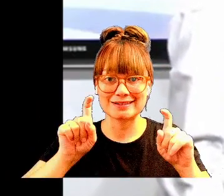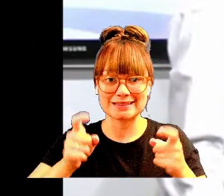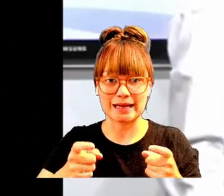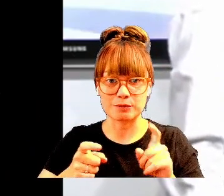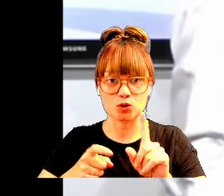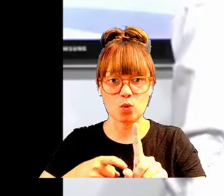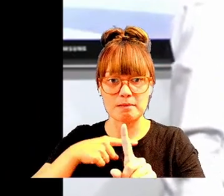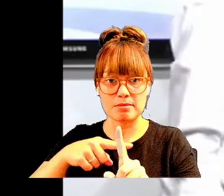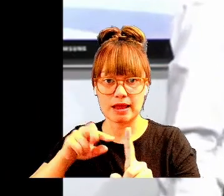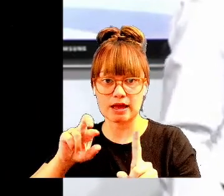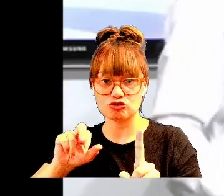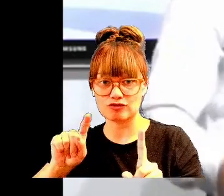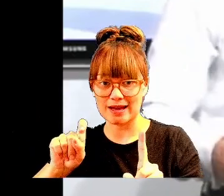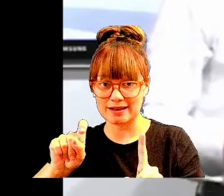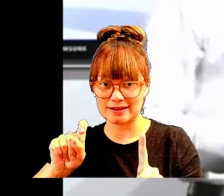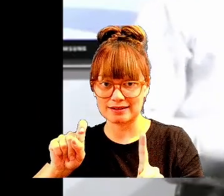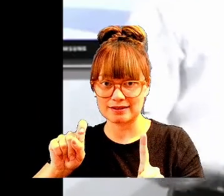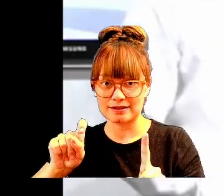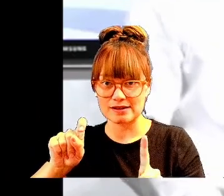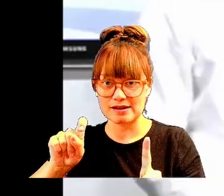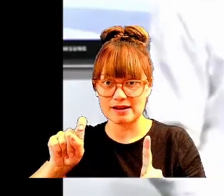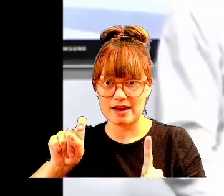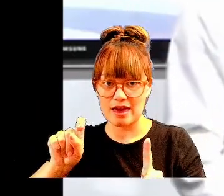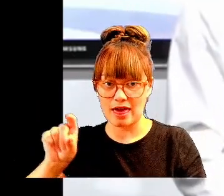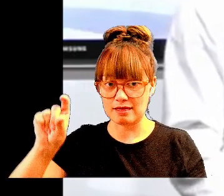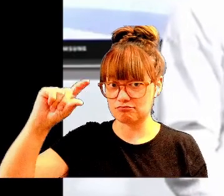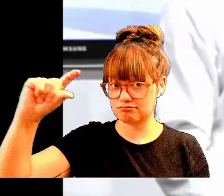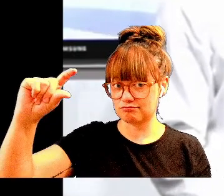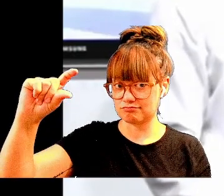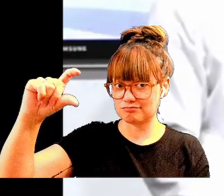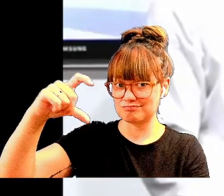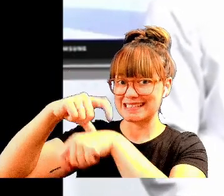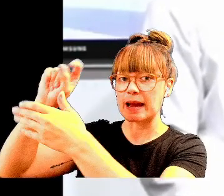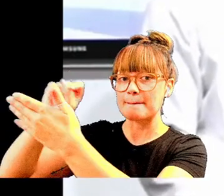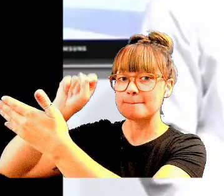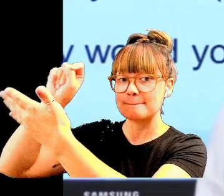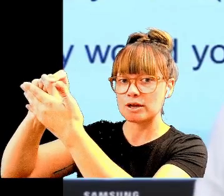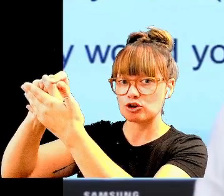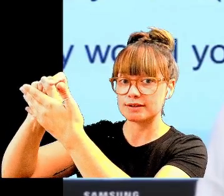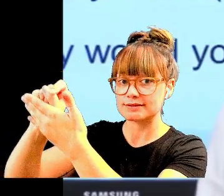rate, and then you raise that to the number of time periods.